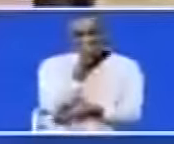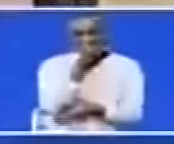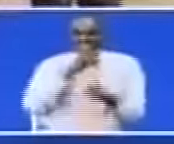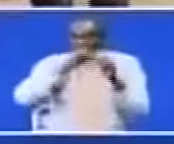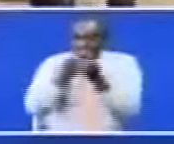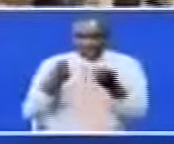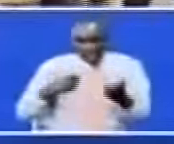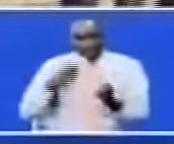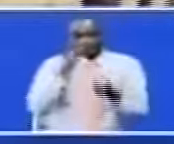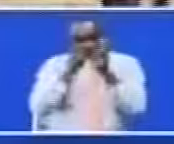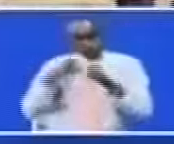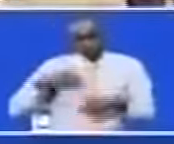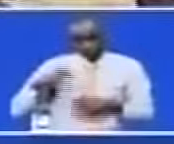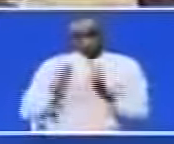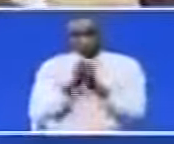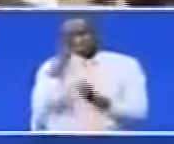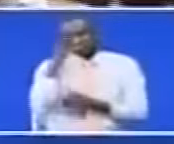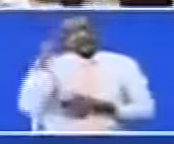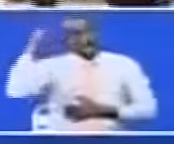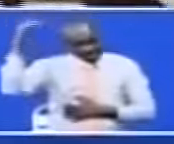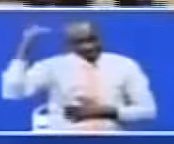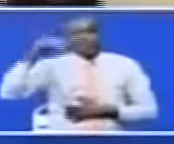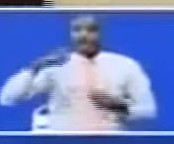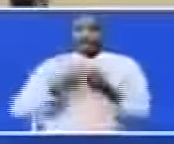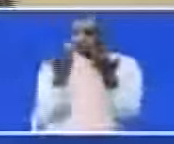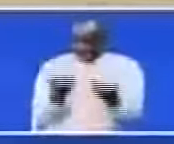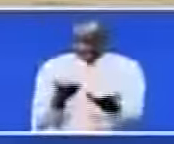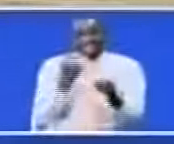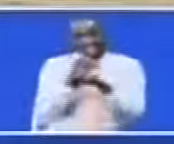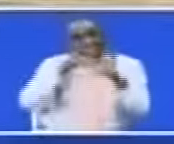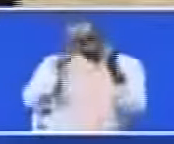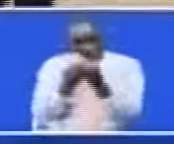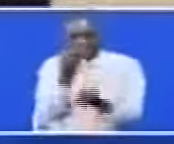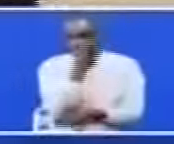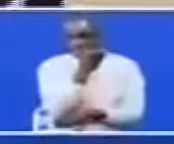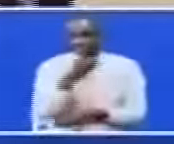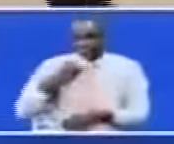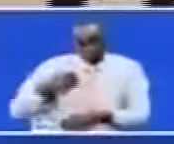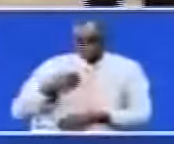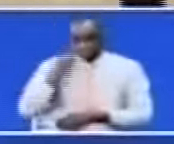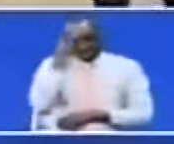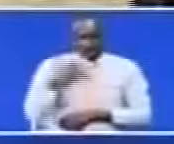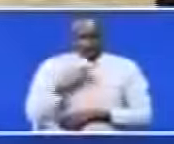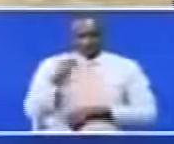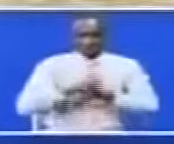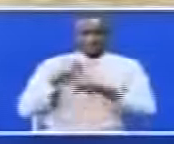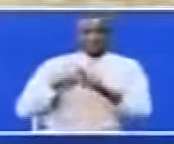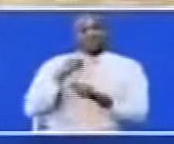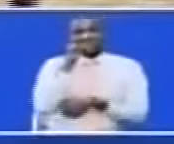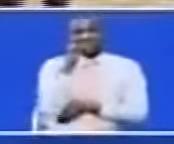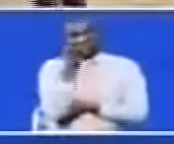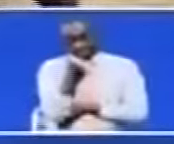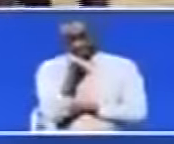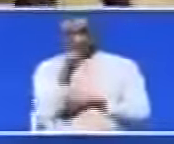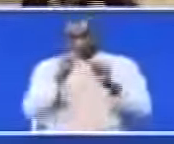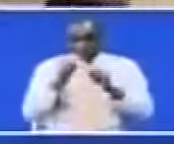team, comprised of 22 players and 4 adults, will be hosted by 11 families of pupils from St. Bede's Catholic School in Bristol and the